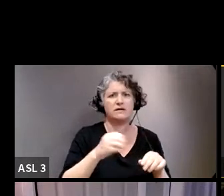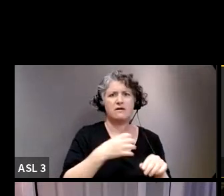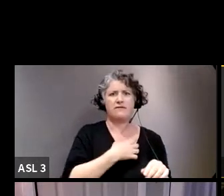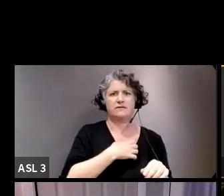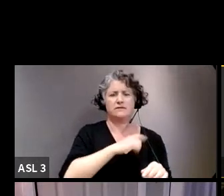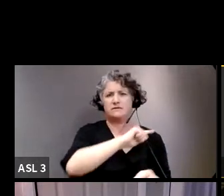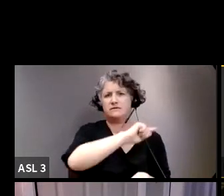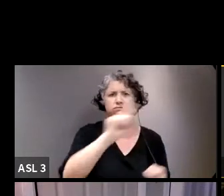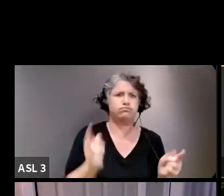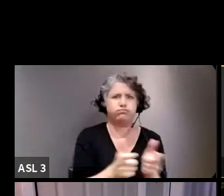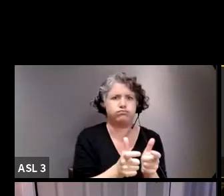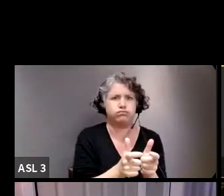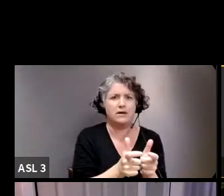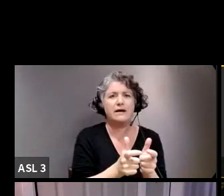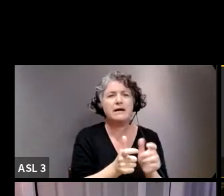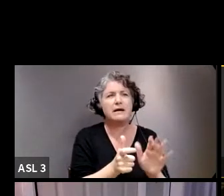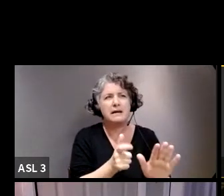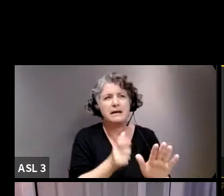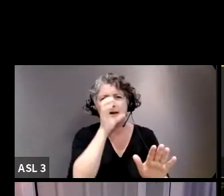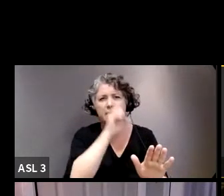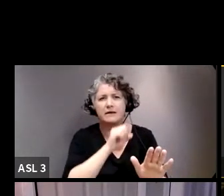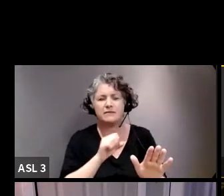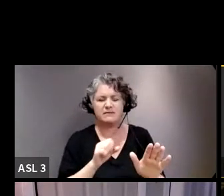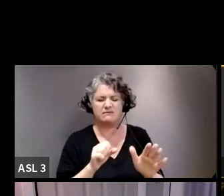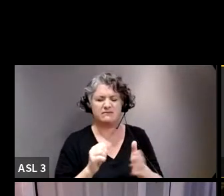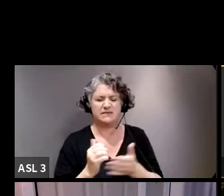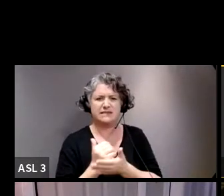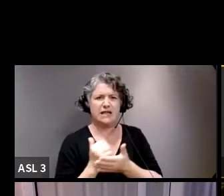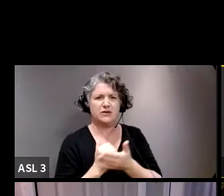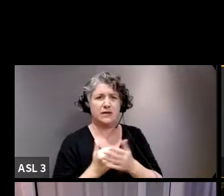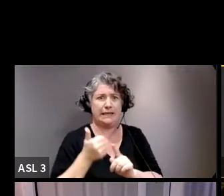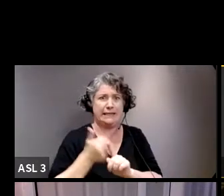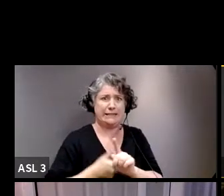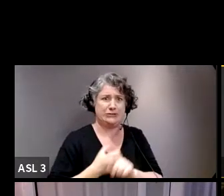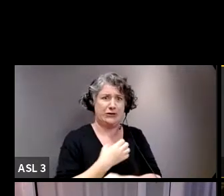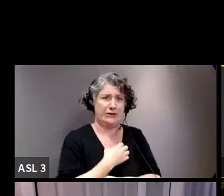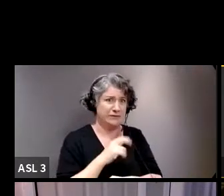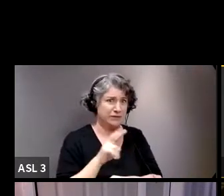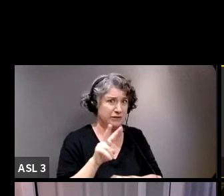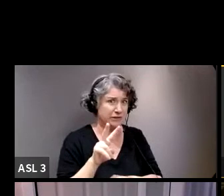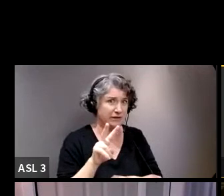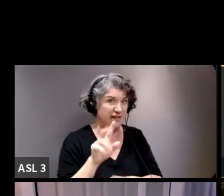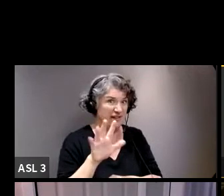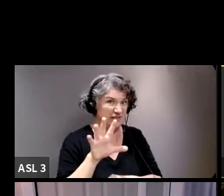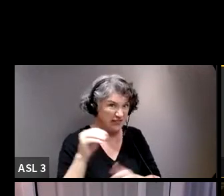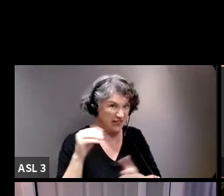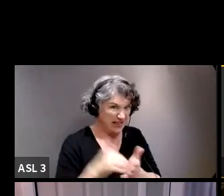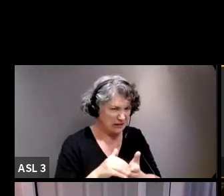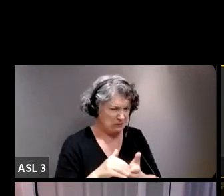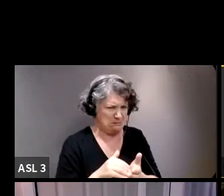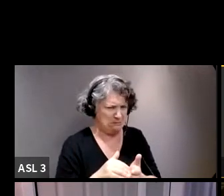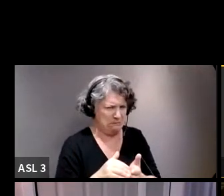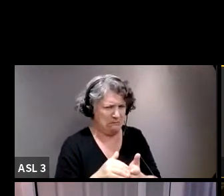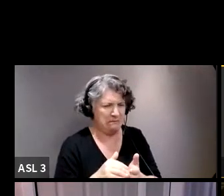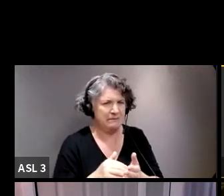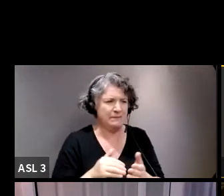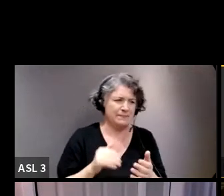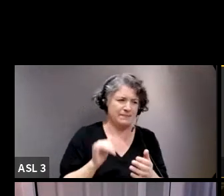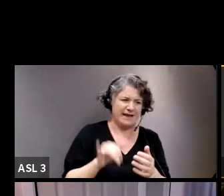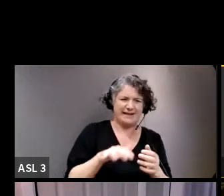that would actually assume a salary closer to 250 000 per officer um given our the two-time